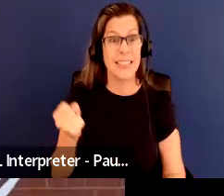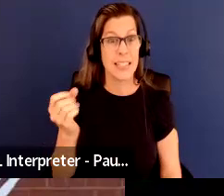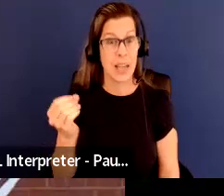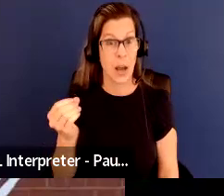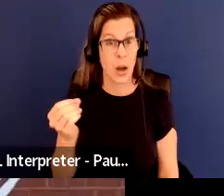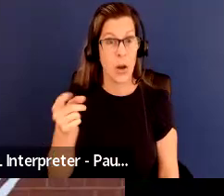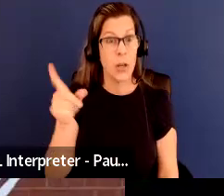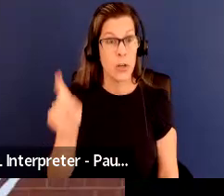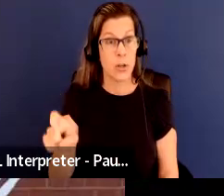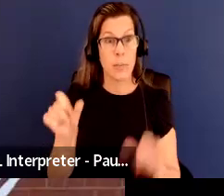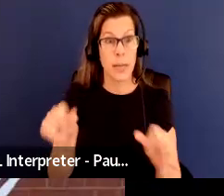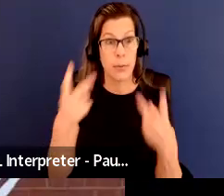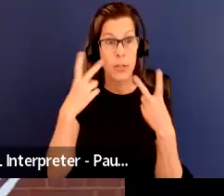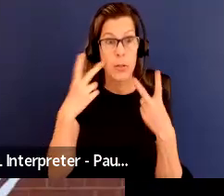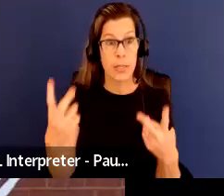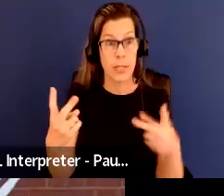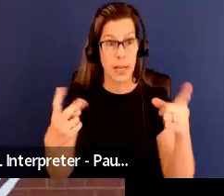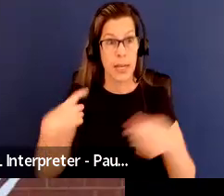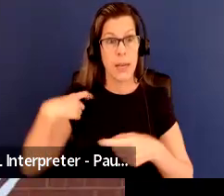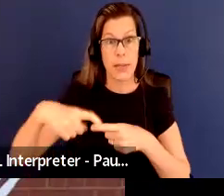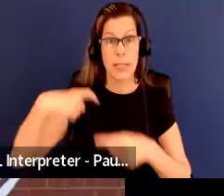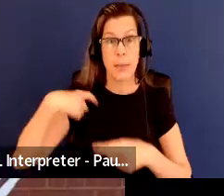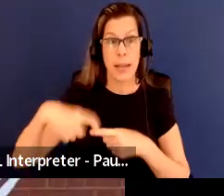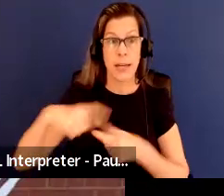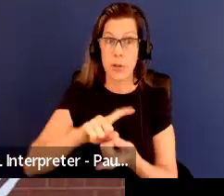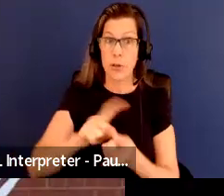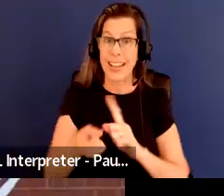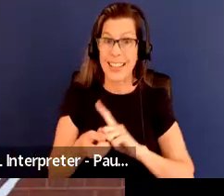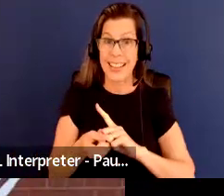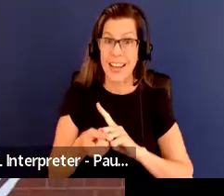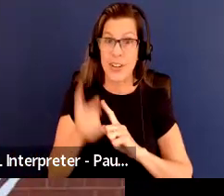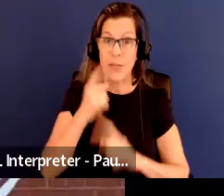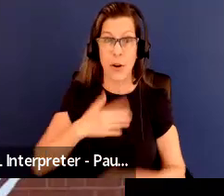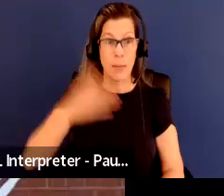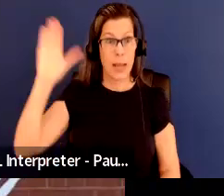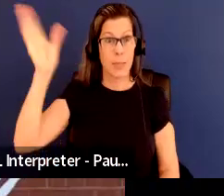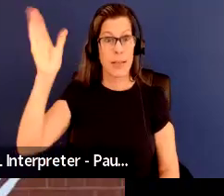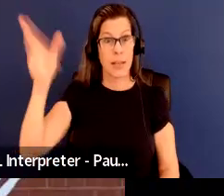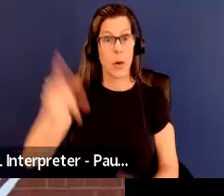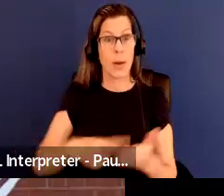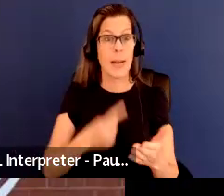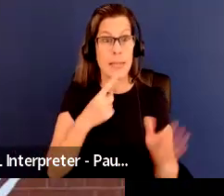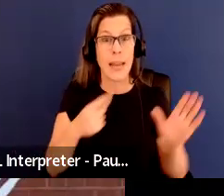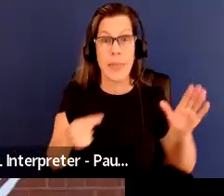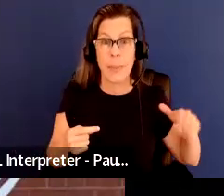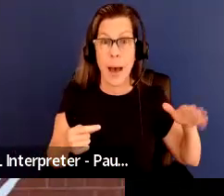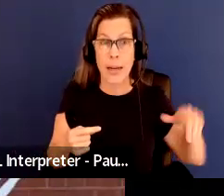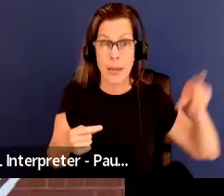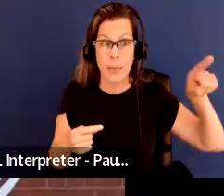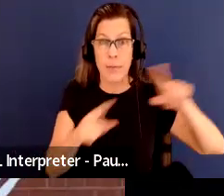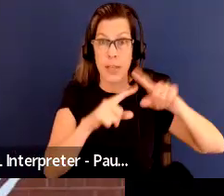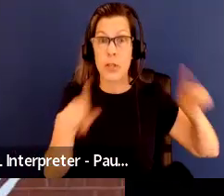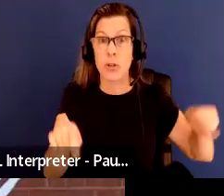So you should be able to see the Spanish translation to my presentation and what I'm saying at the bottom of the